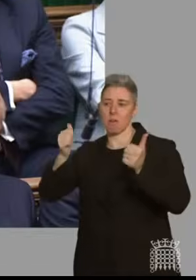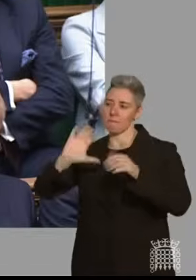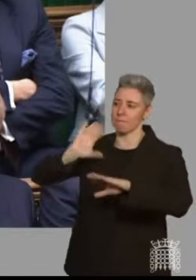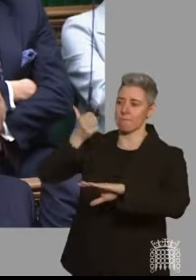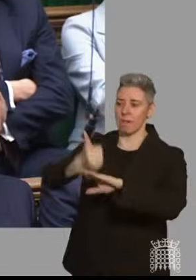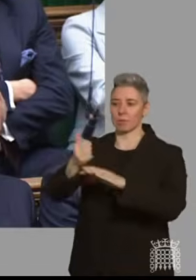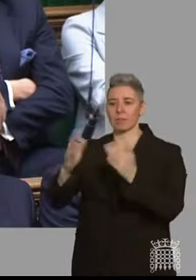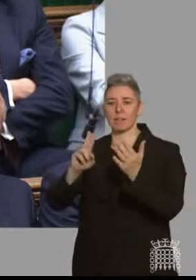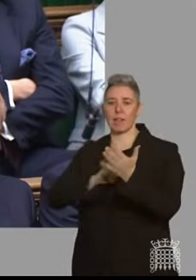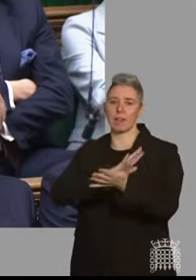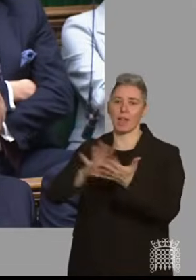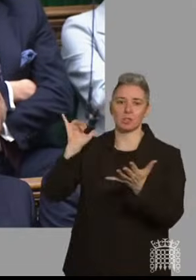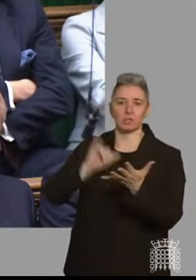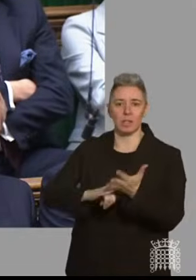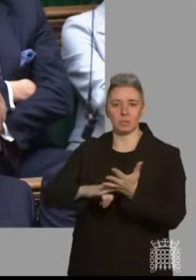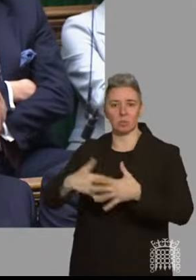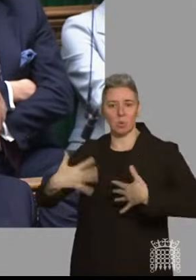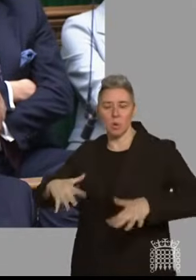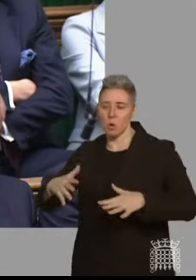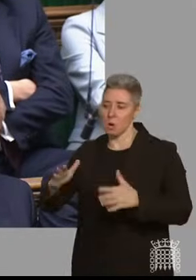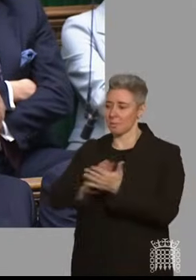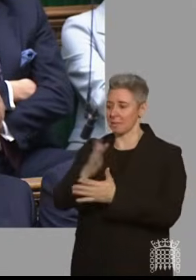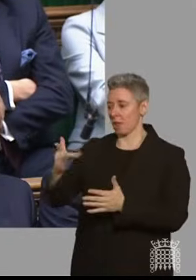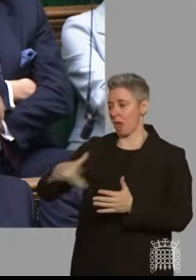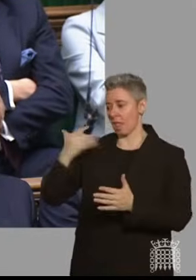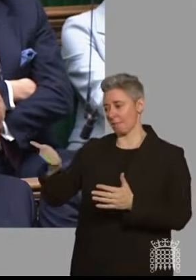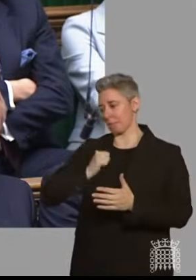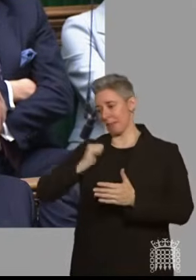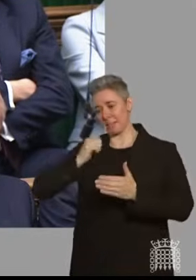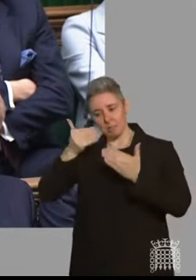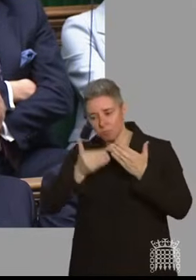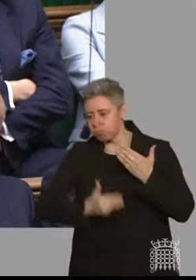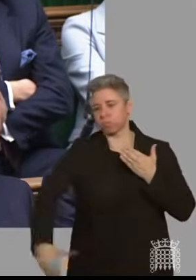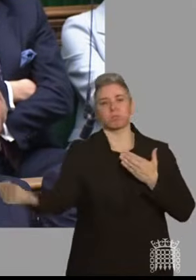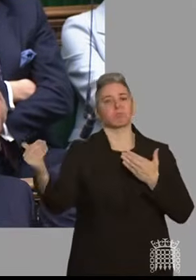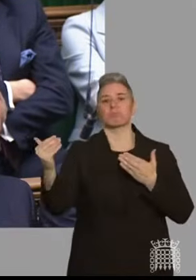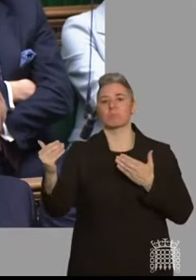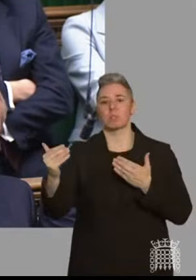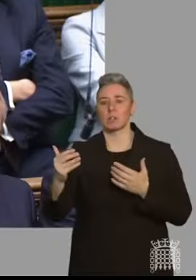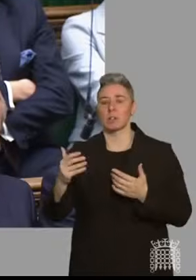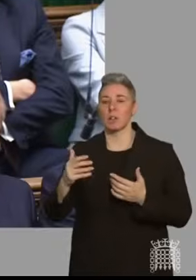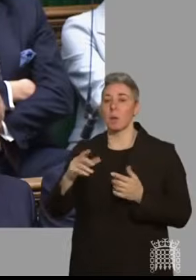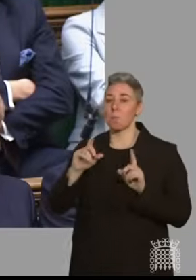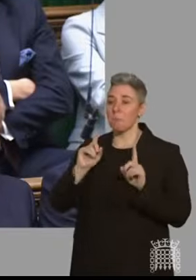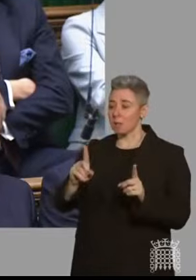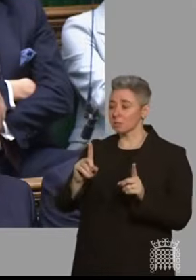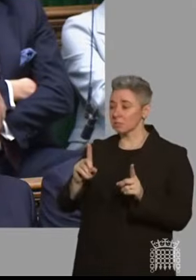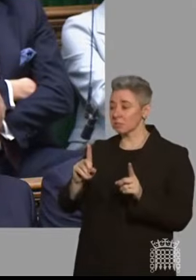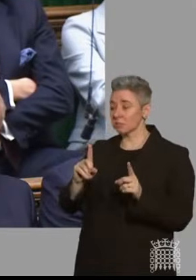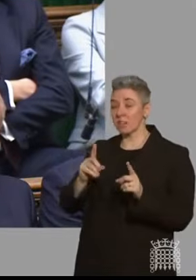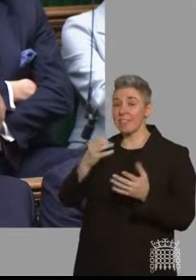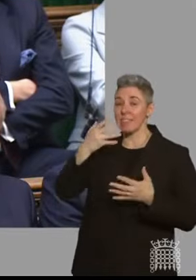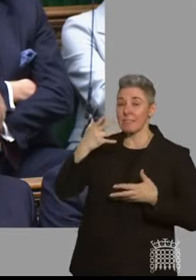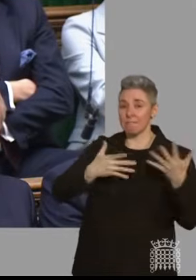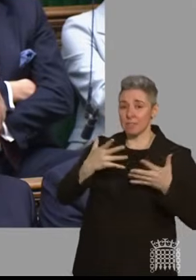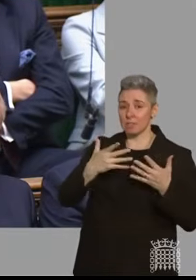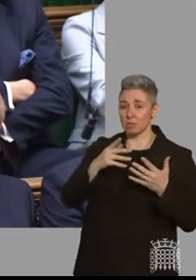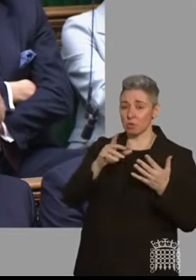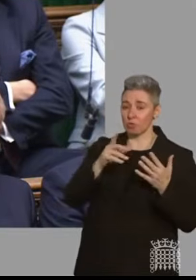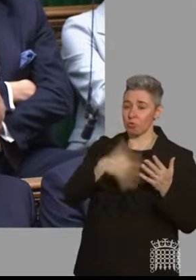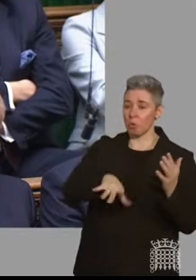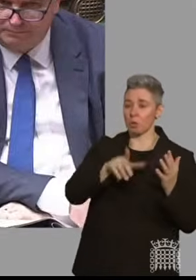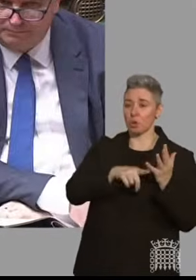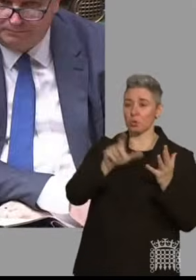between 2010 and 2019 are responsible for a 3-year setback in life